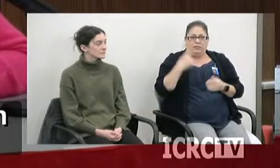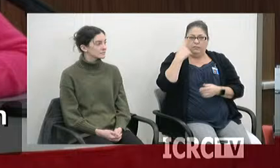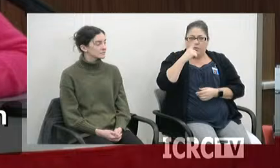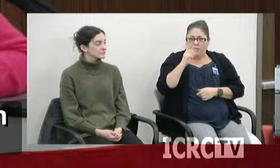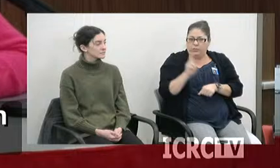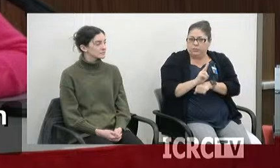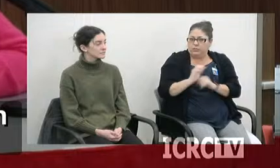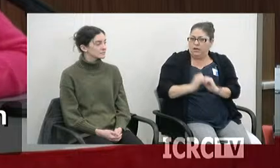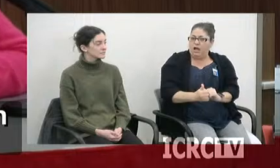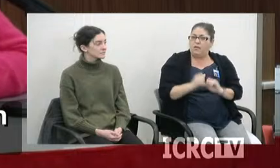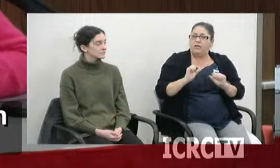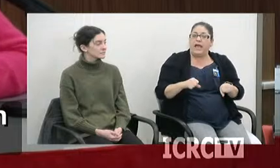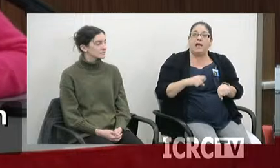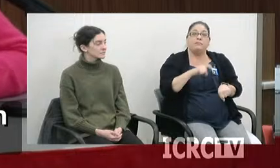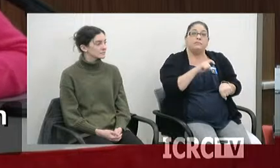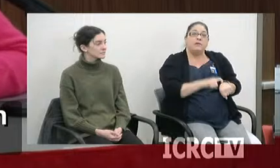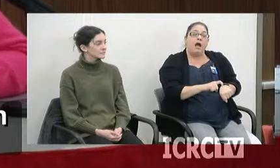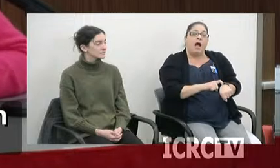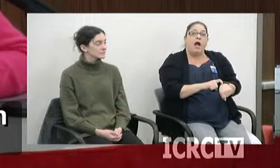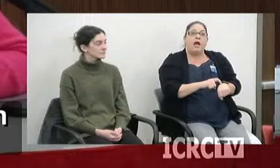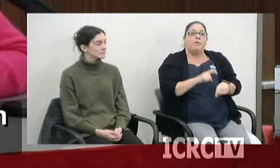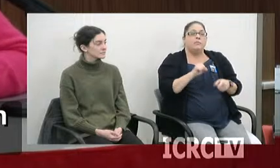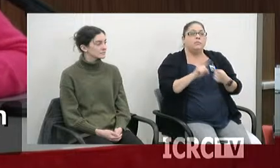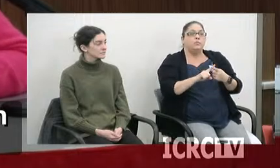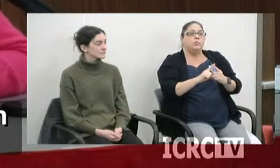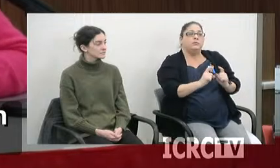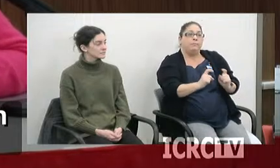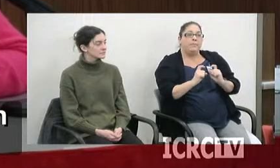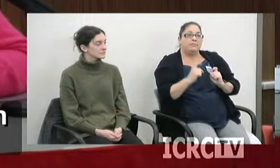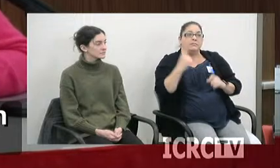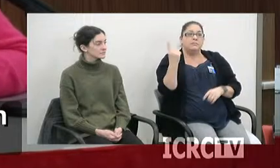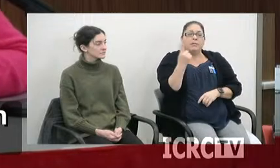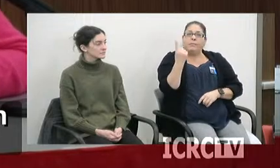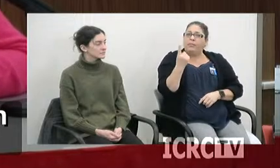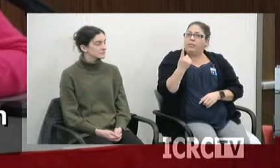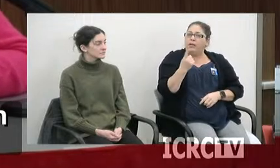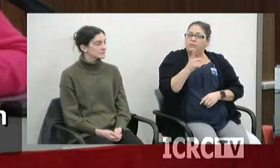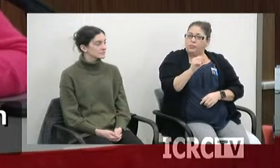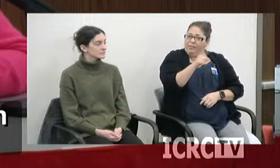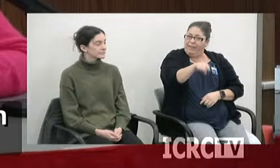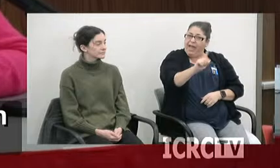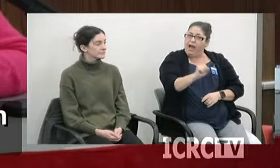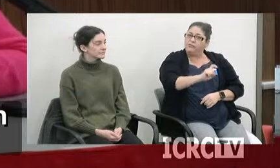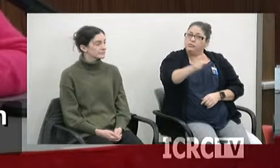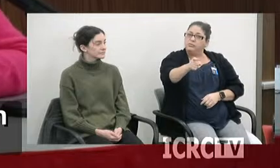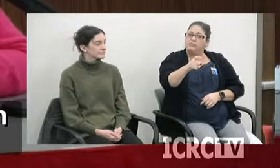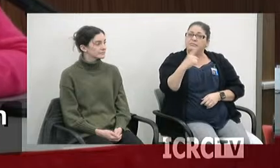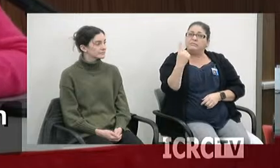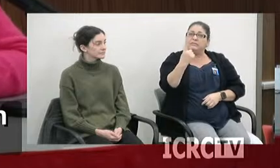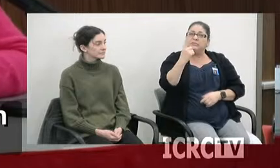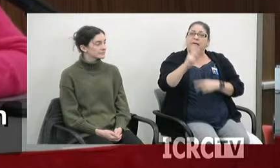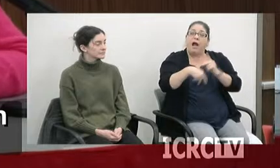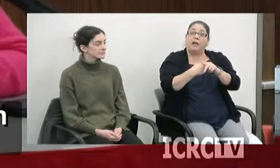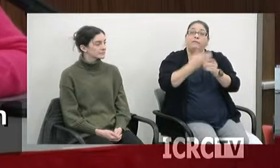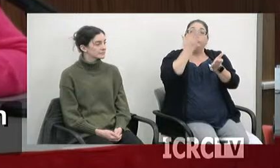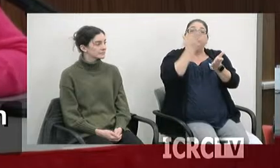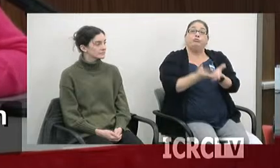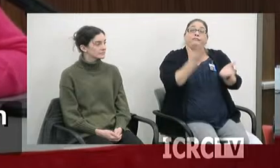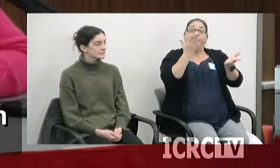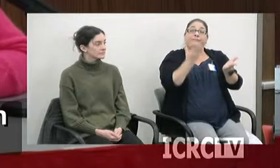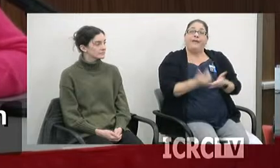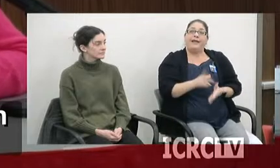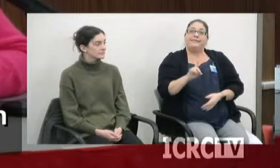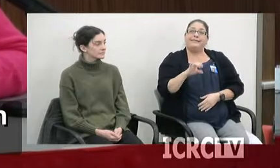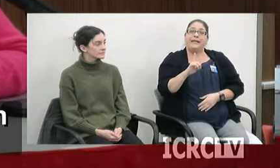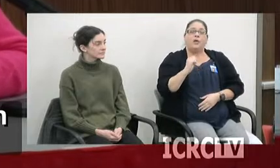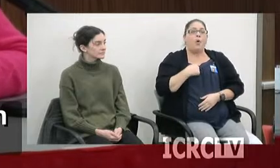a time log that they submit? Do they submit some kind of proof that they do it, or do we just end